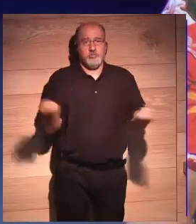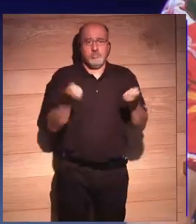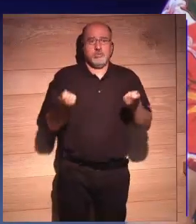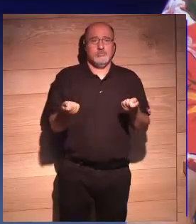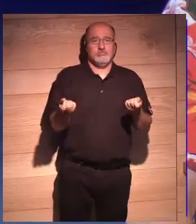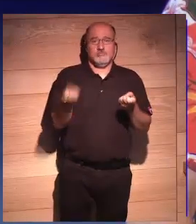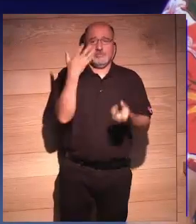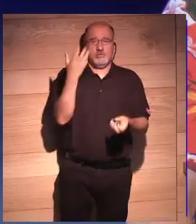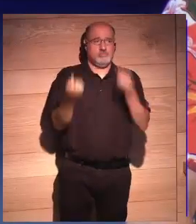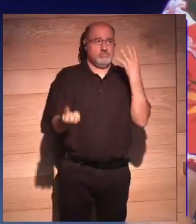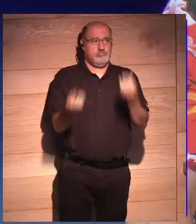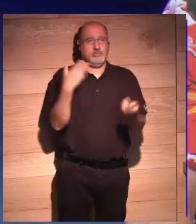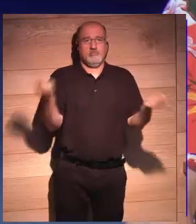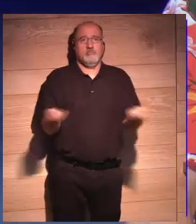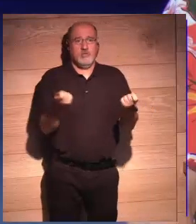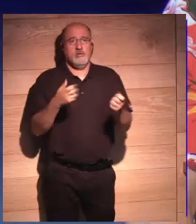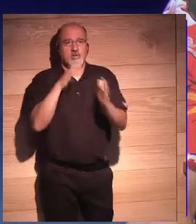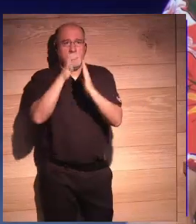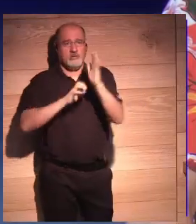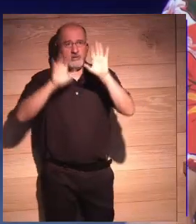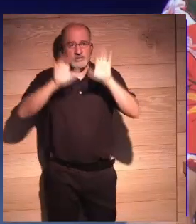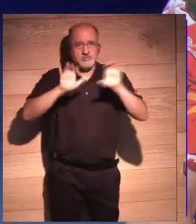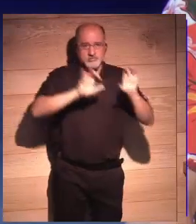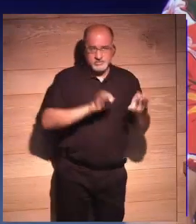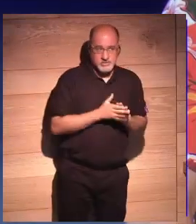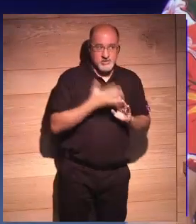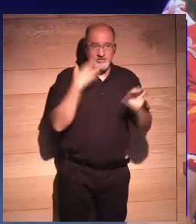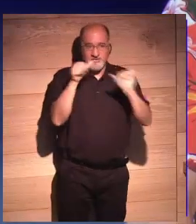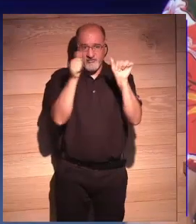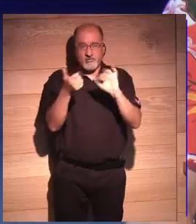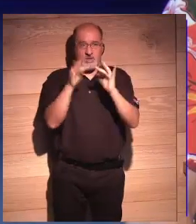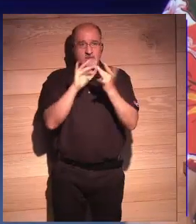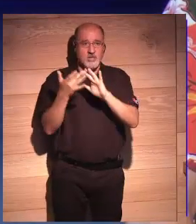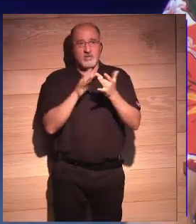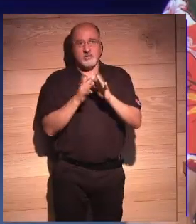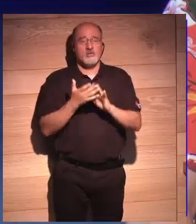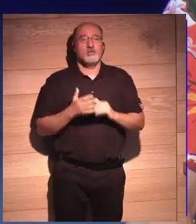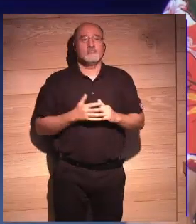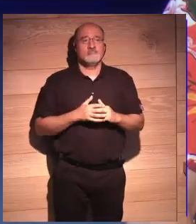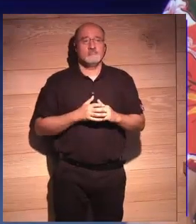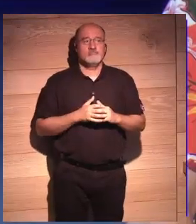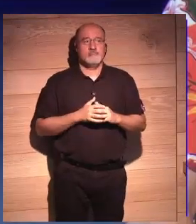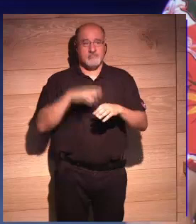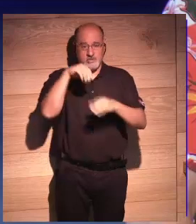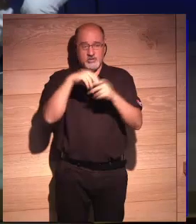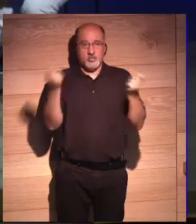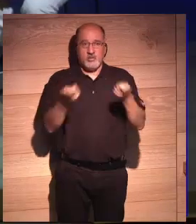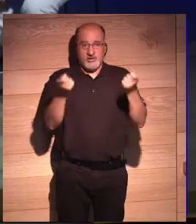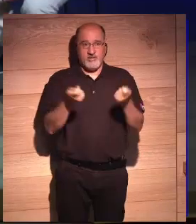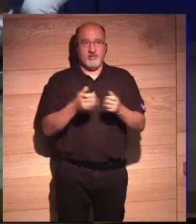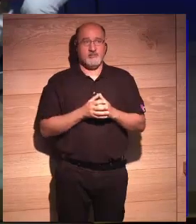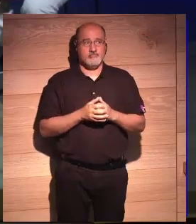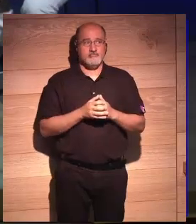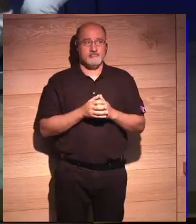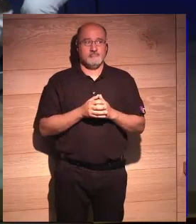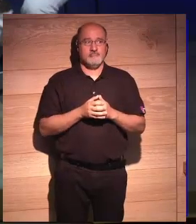your favorite dish is available, whether there is a promotion that day, and new ways of interacting with